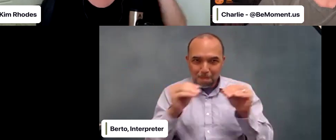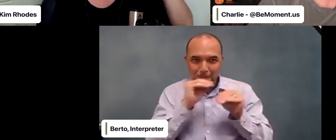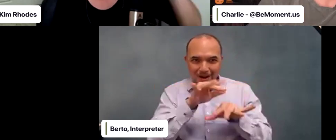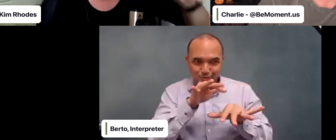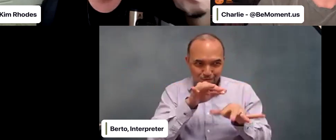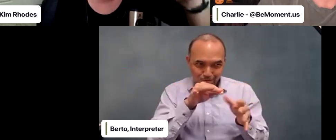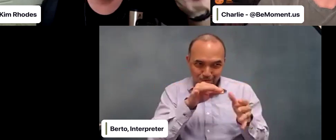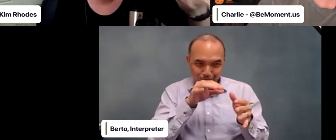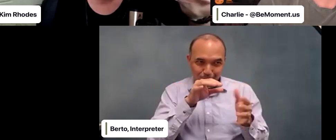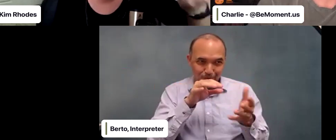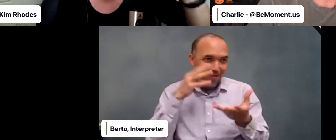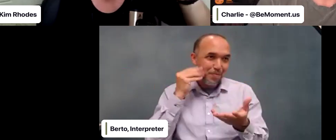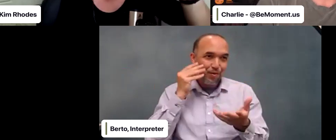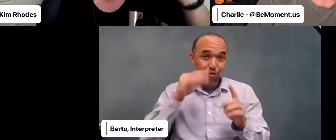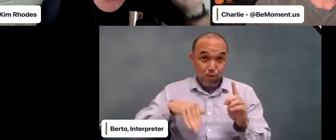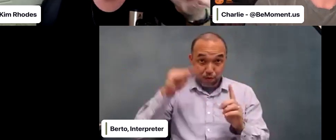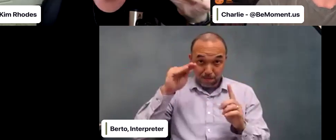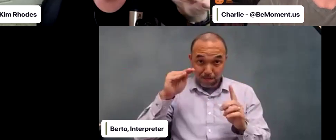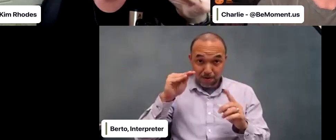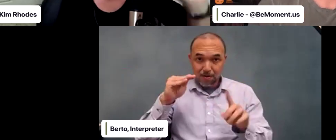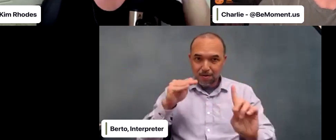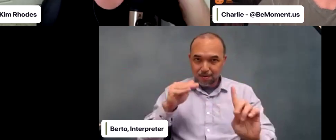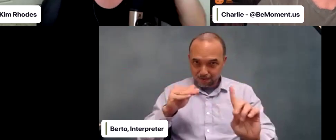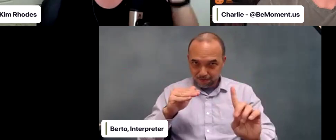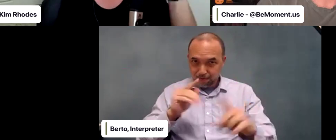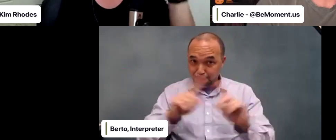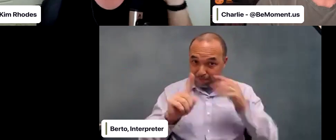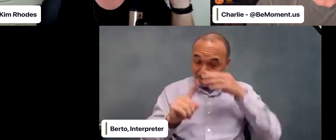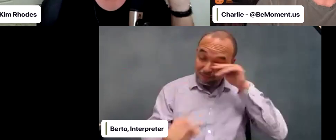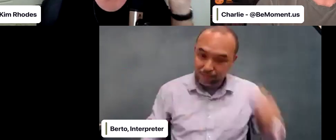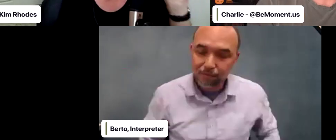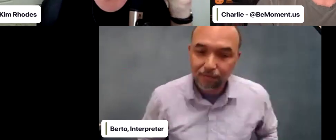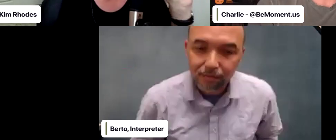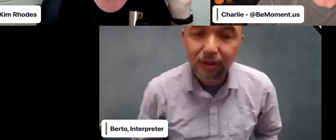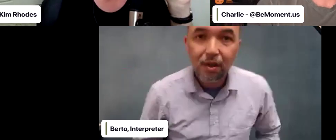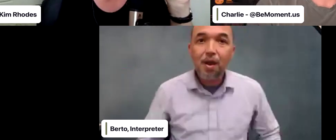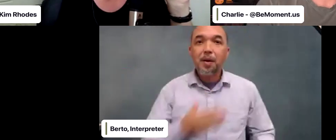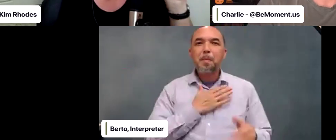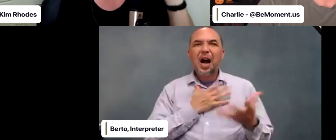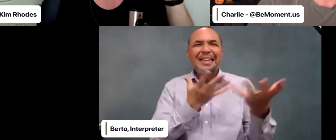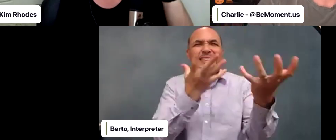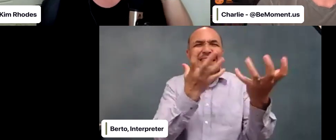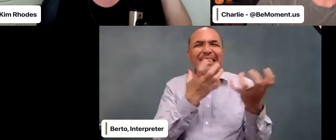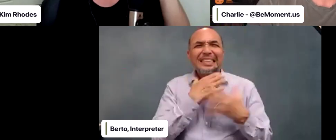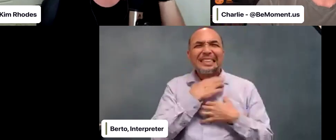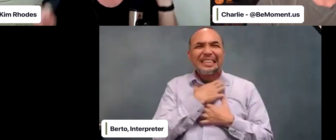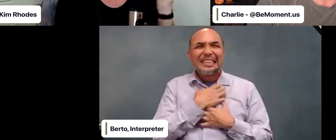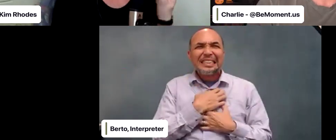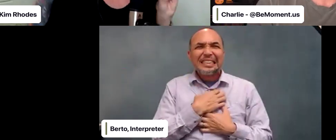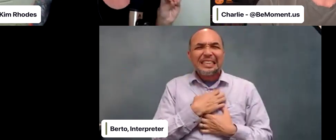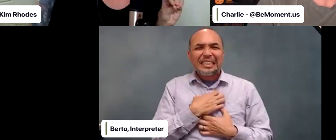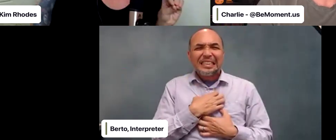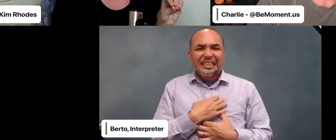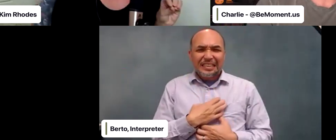badly. This will come around. Pay attention to this moment right now. My desire as it